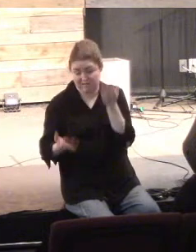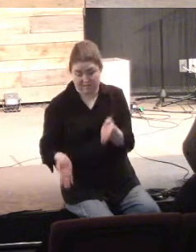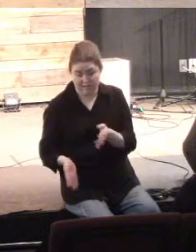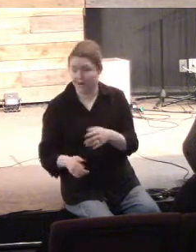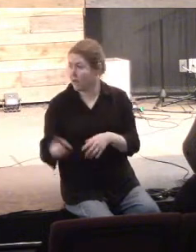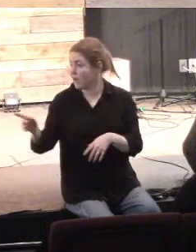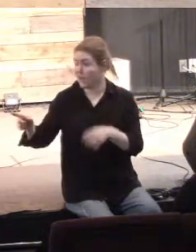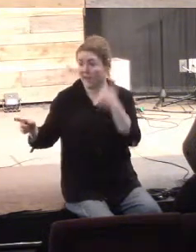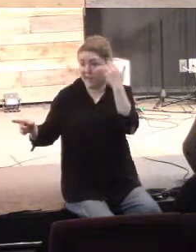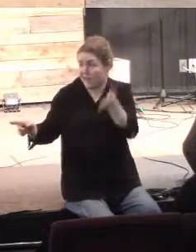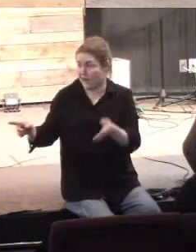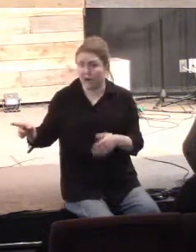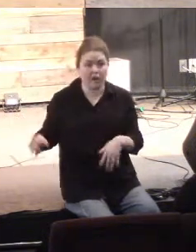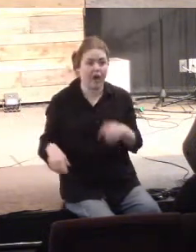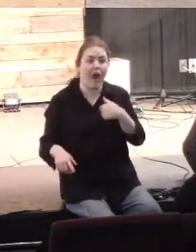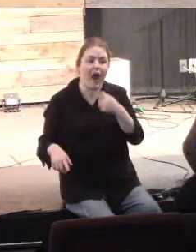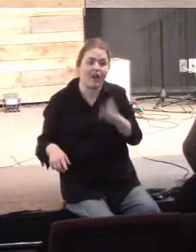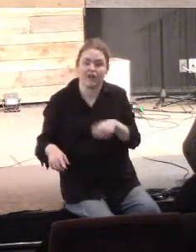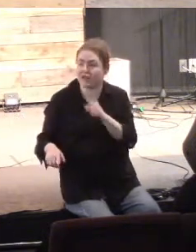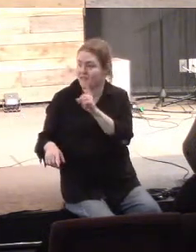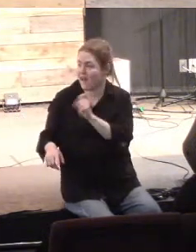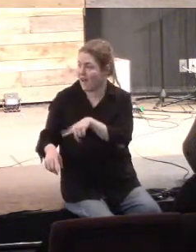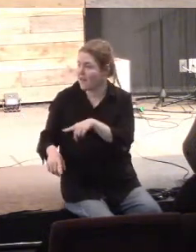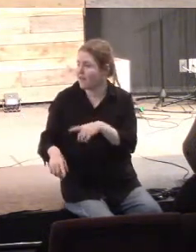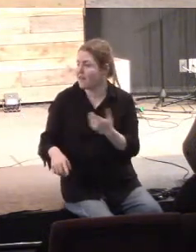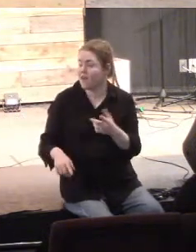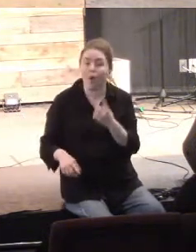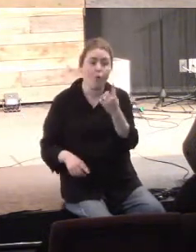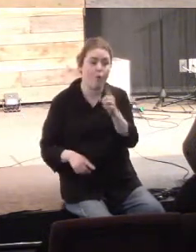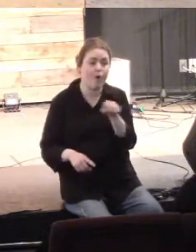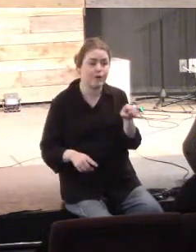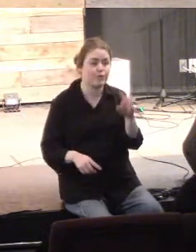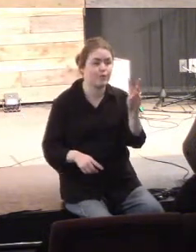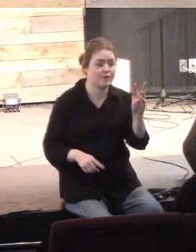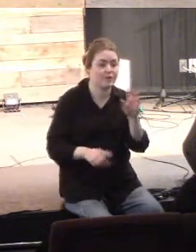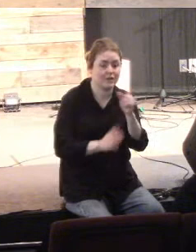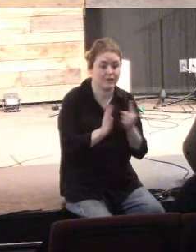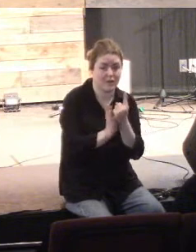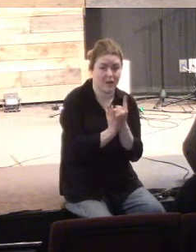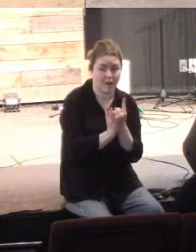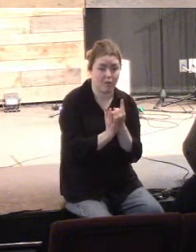He has no idea. 1 to 6 hours. Maybe a police officer knows. I don't know.